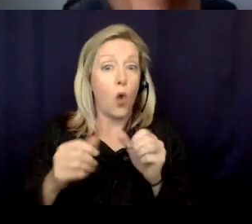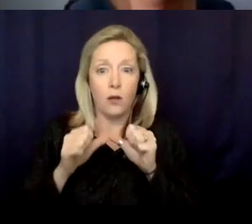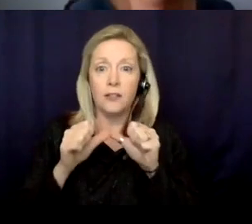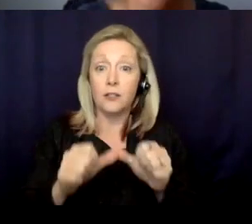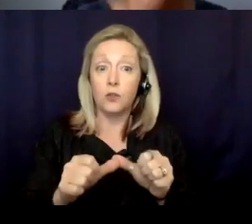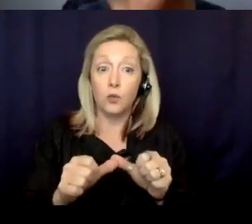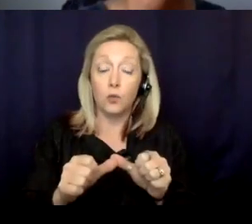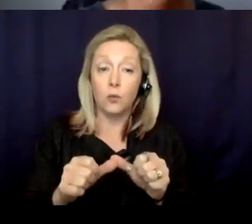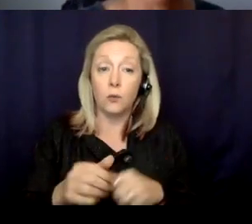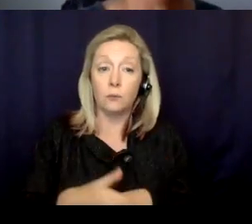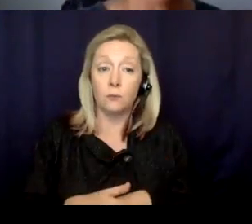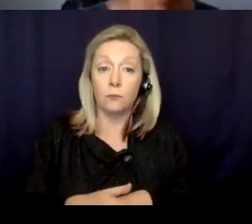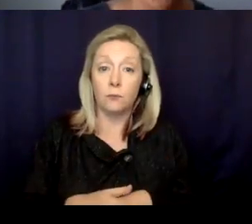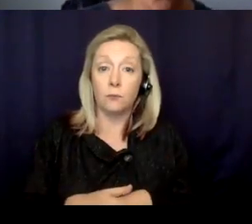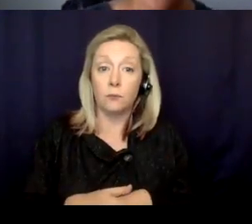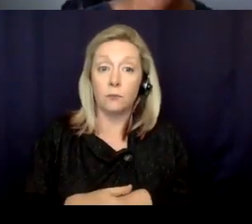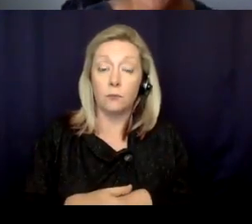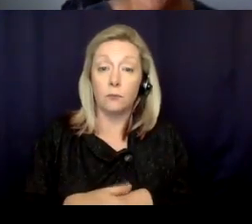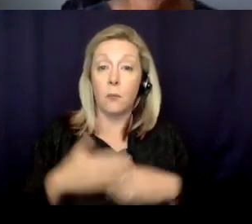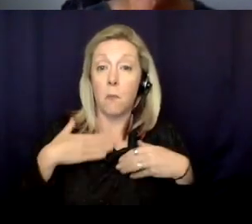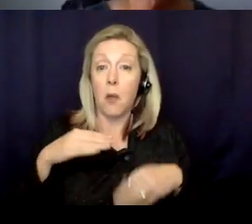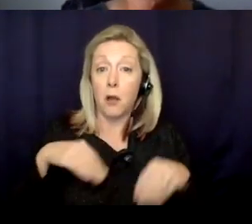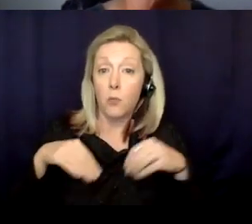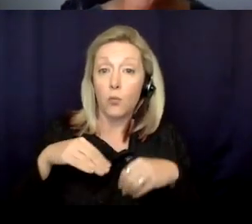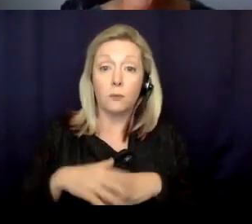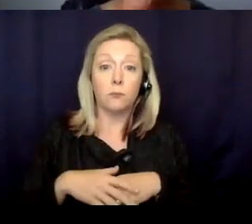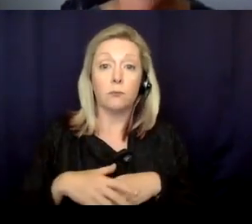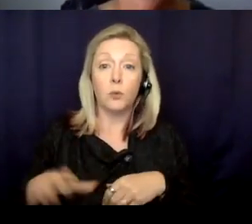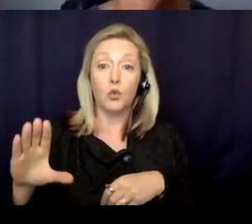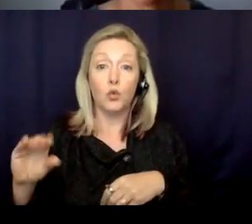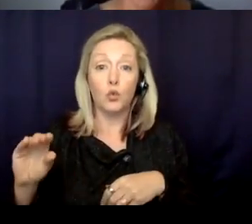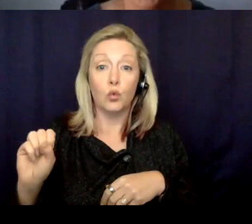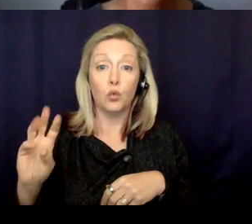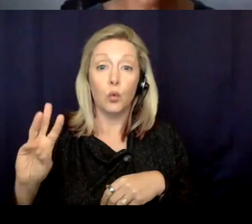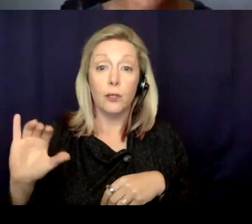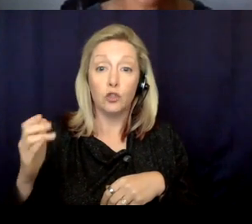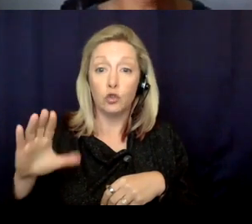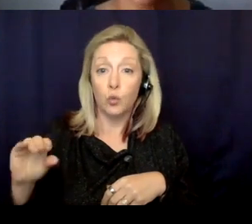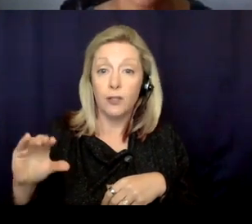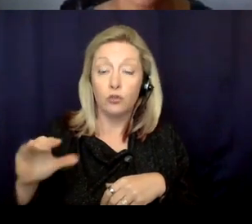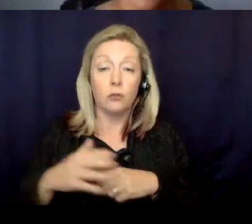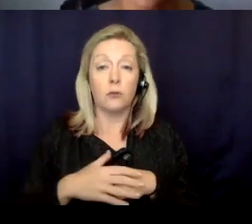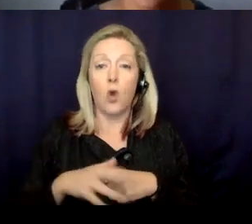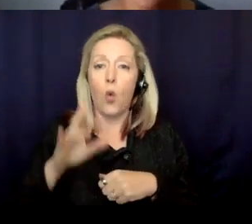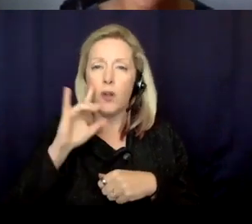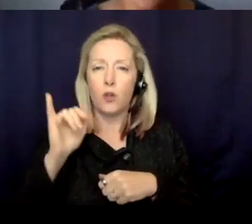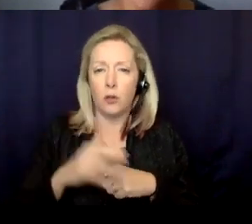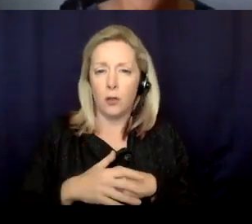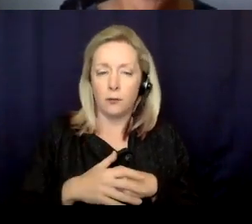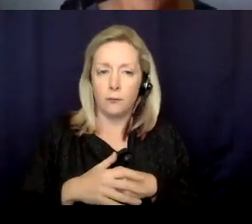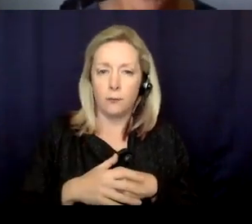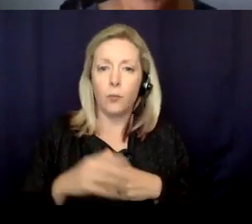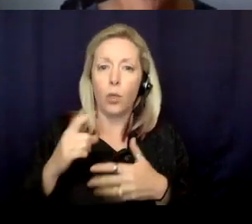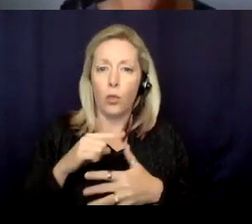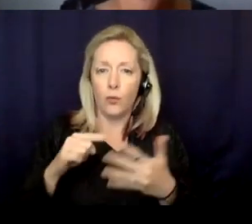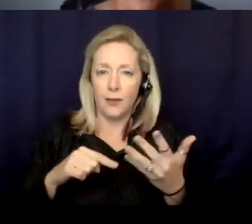going to do it this way, or we're going to have a switch? How are we going to do that? What's that going to look like? And those are the things that